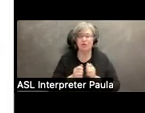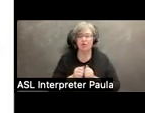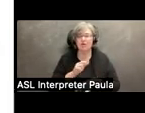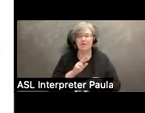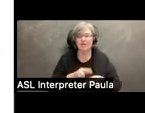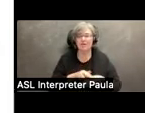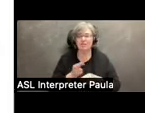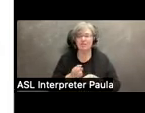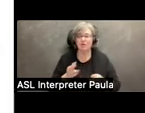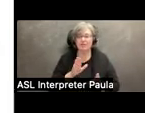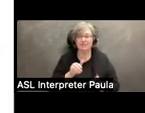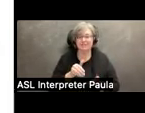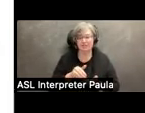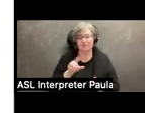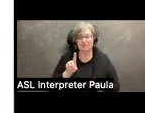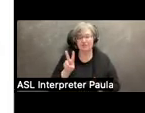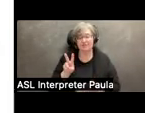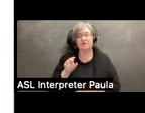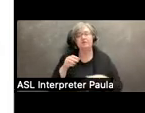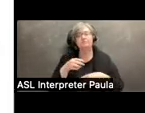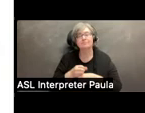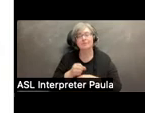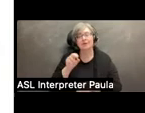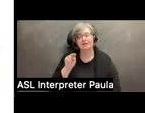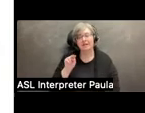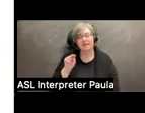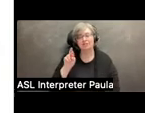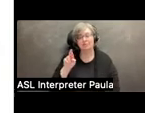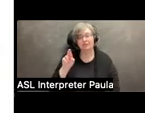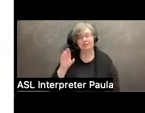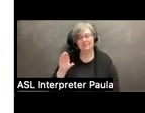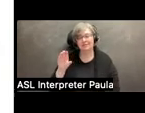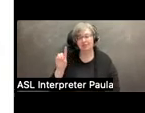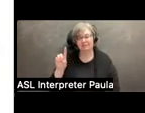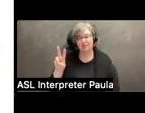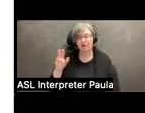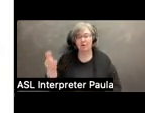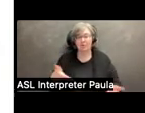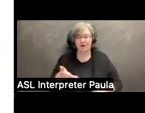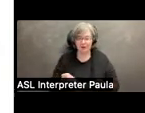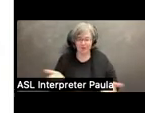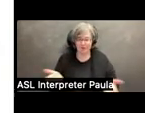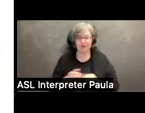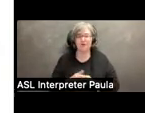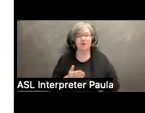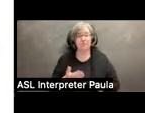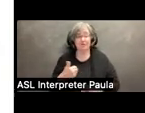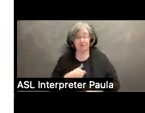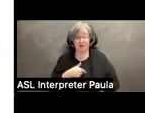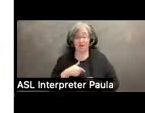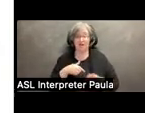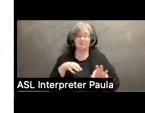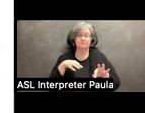Resource Center on Domestic Violence. And I'd like to welcome all of you to today's webinar. But before I do more